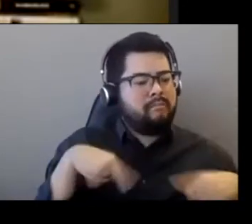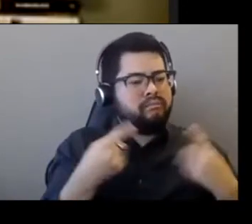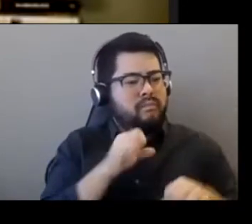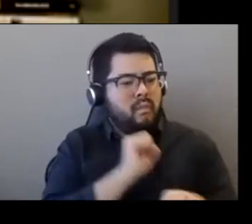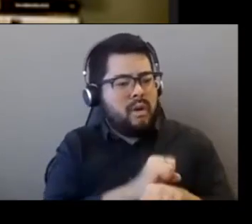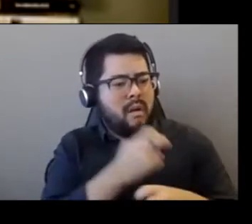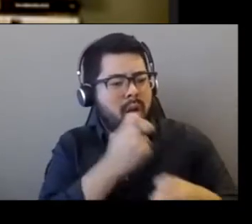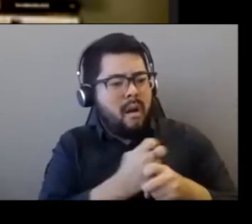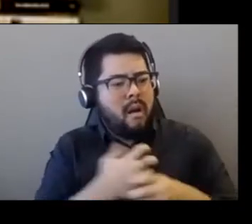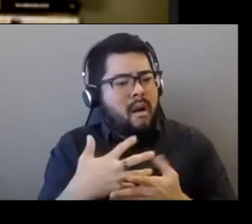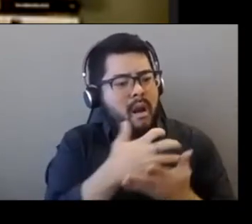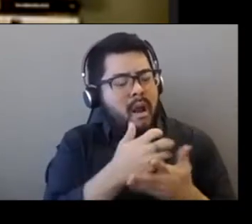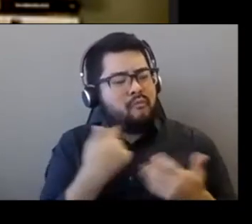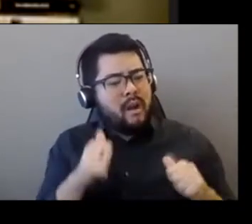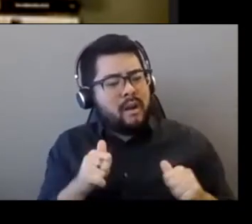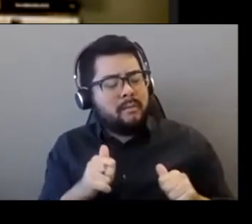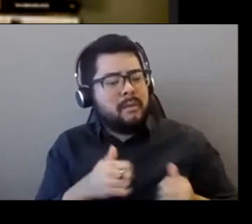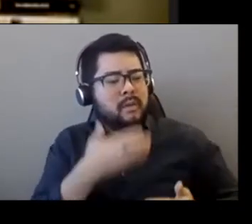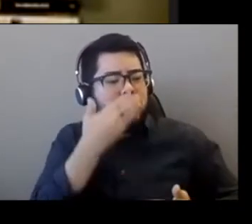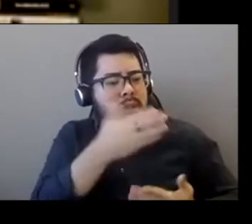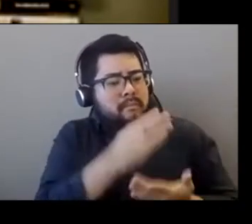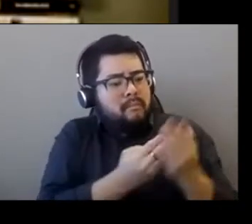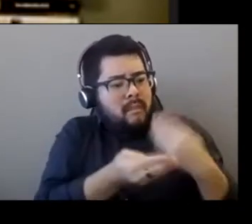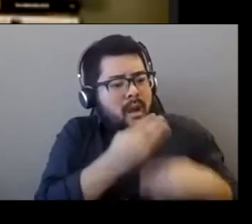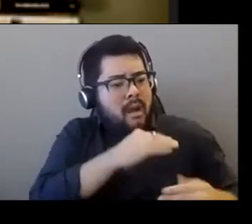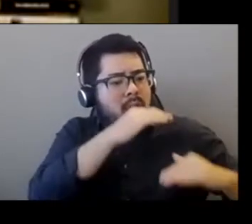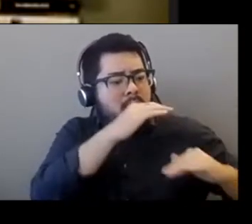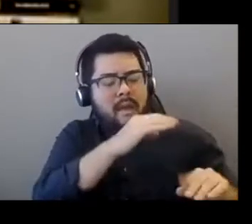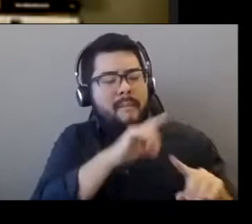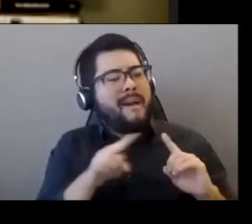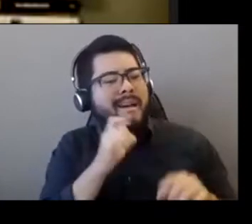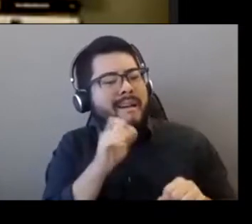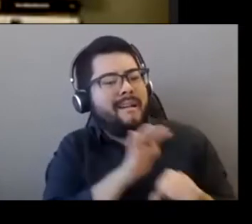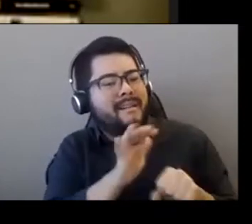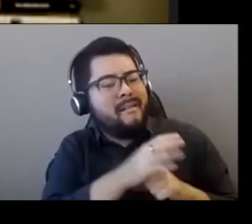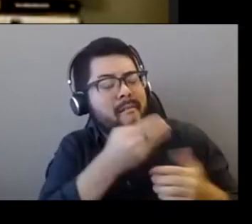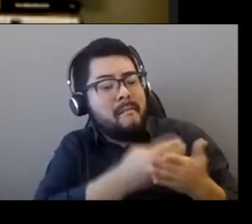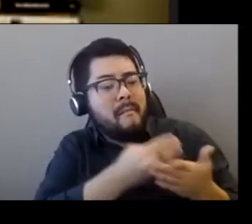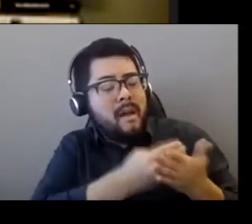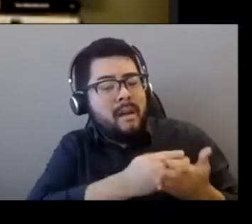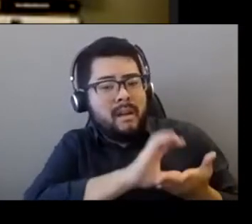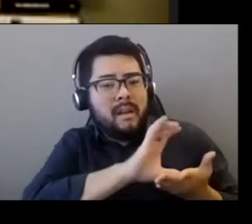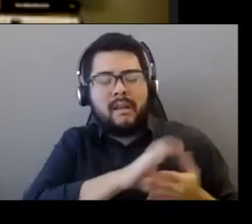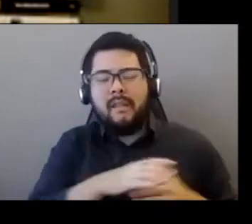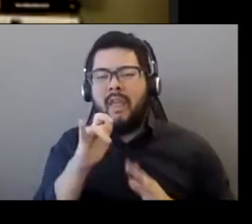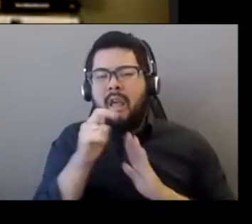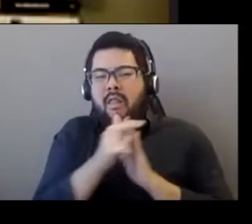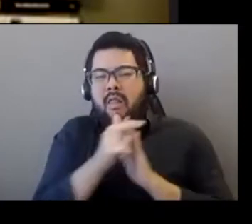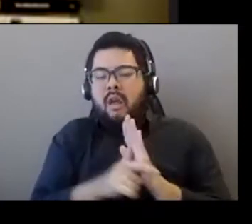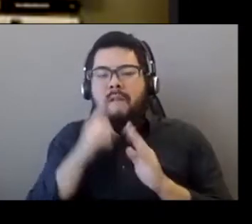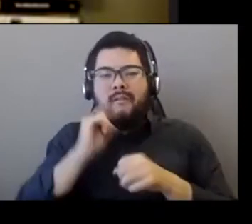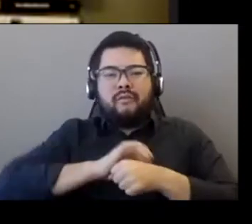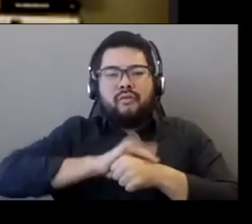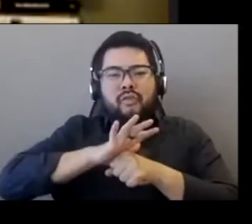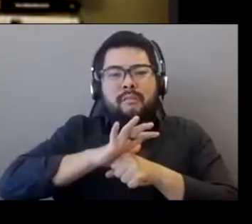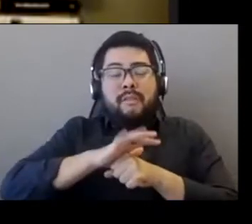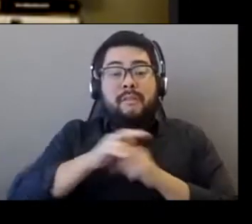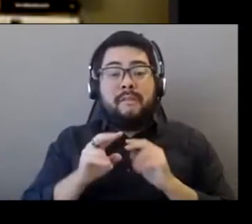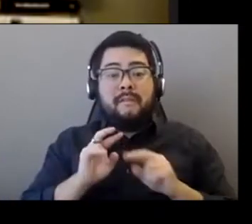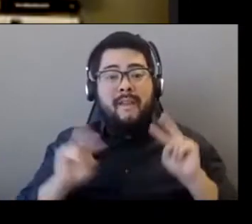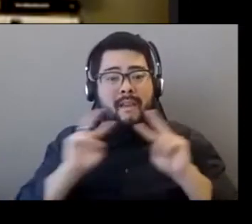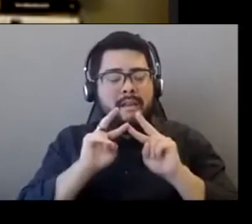be frugal and I simply am not making enough. You know, the law of surplus value is so against me that I cannot make